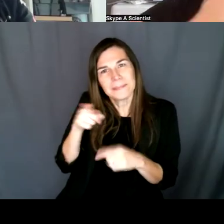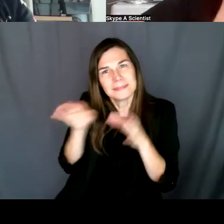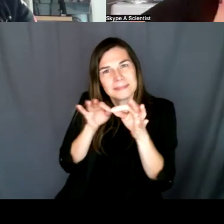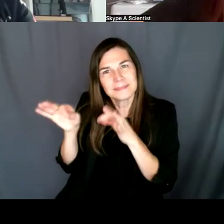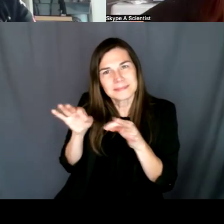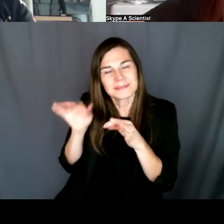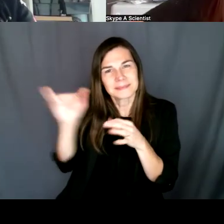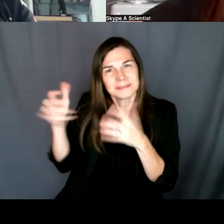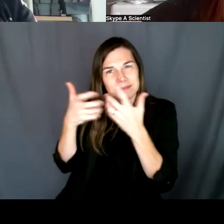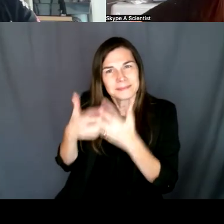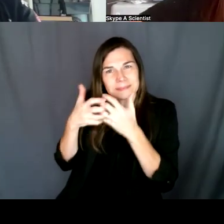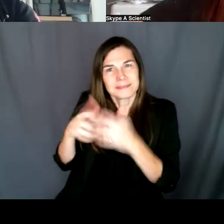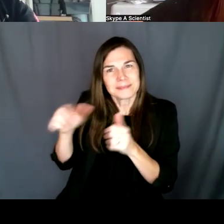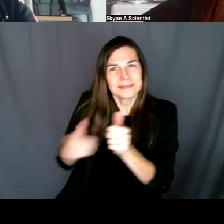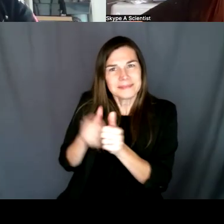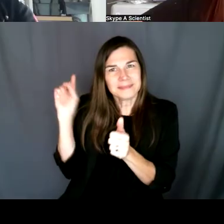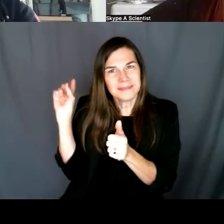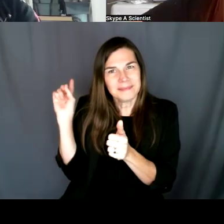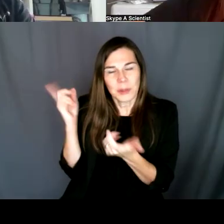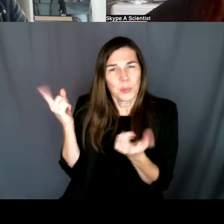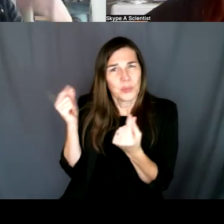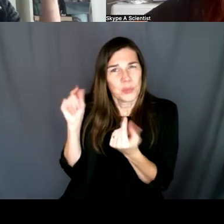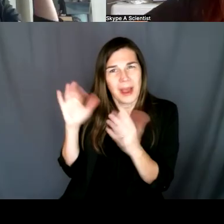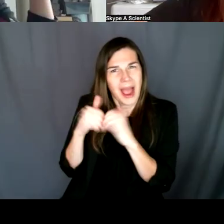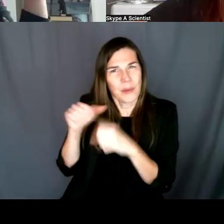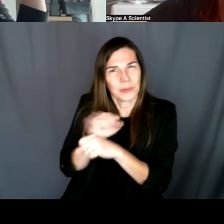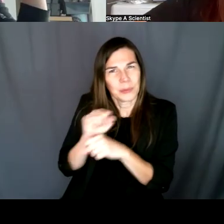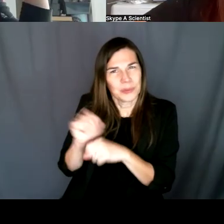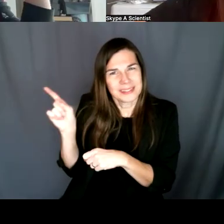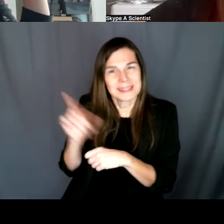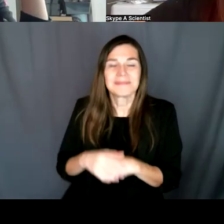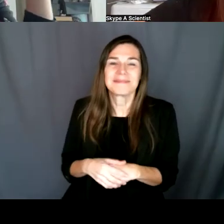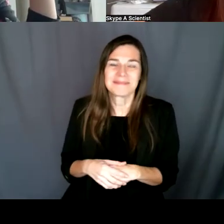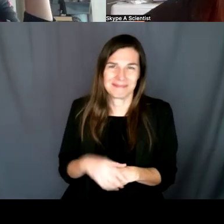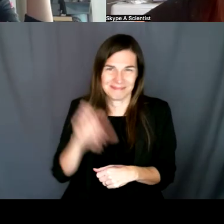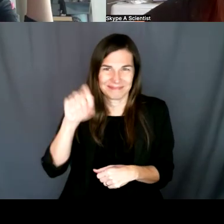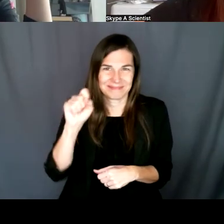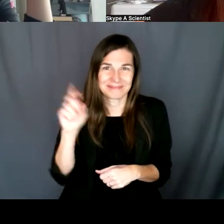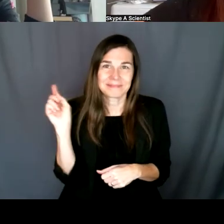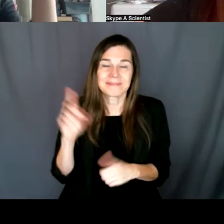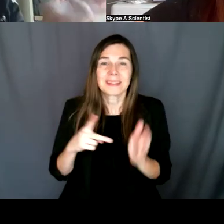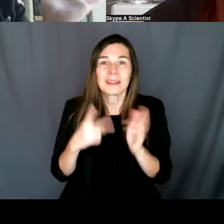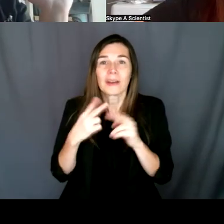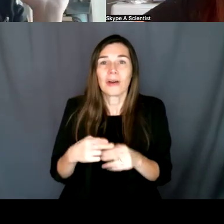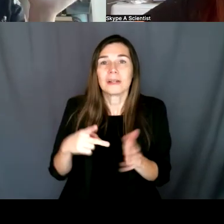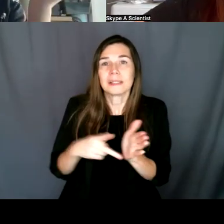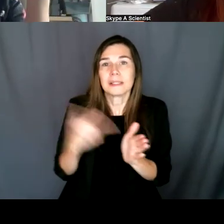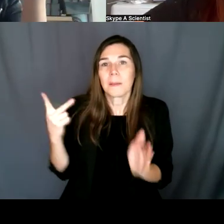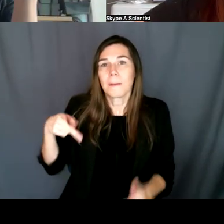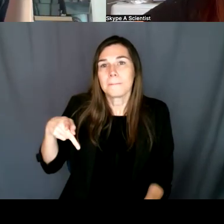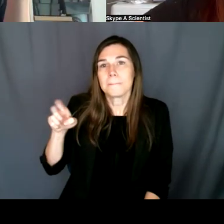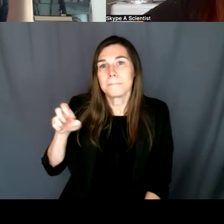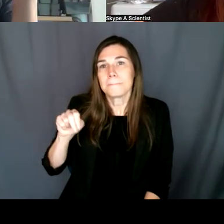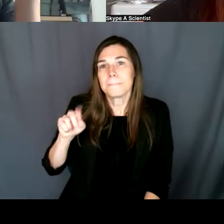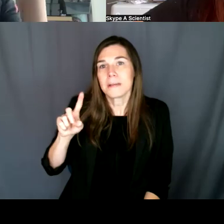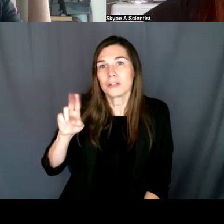is, how it works, and yeah, Yes. what it's all about? So this is a double pendulum. So maybe you've